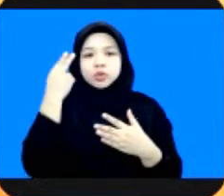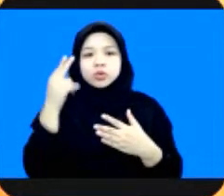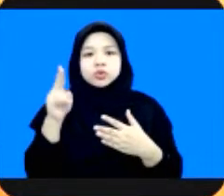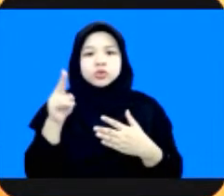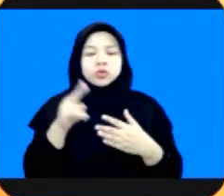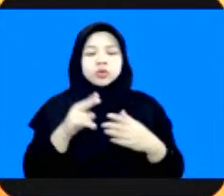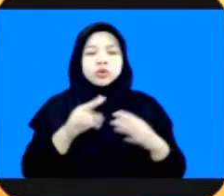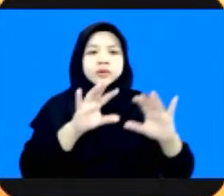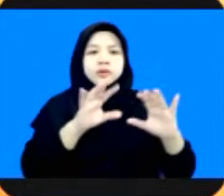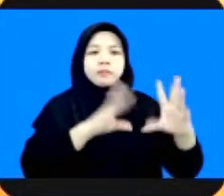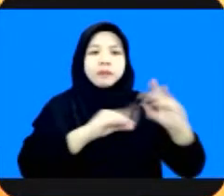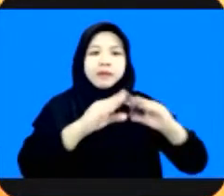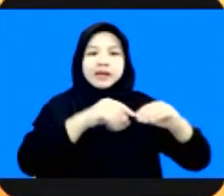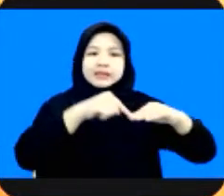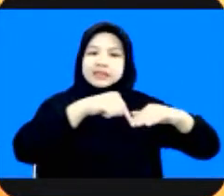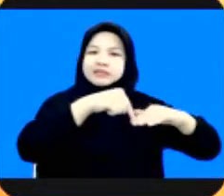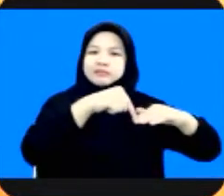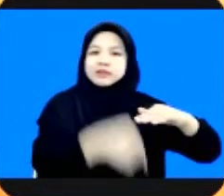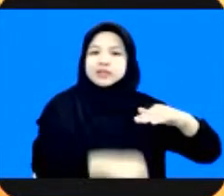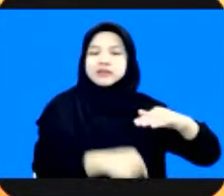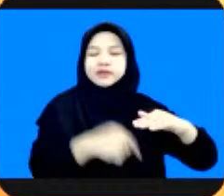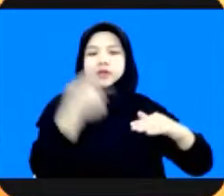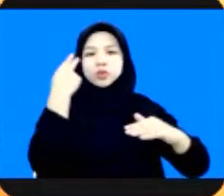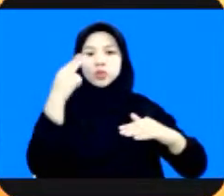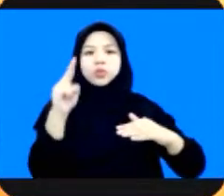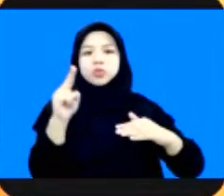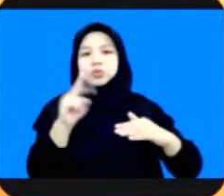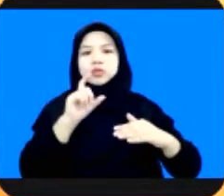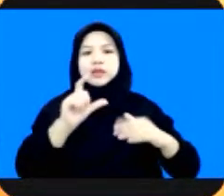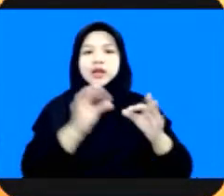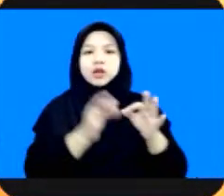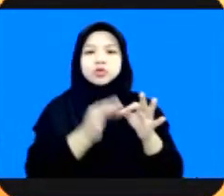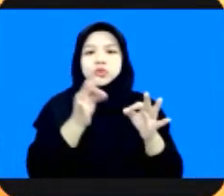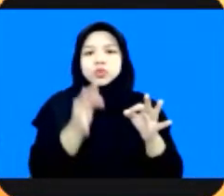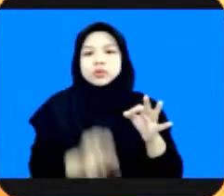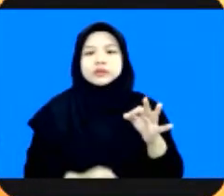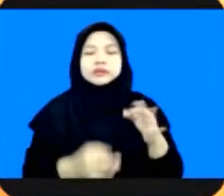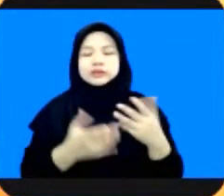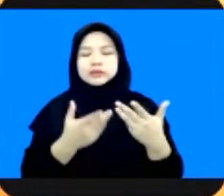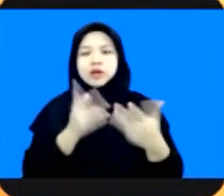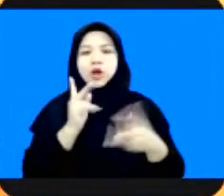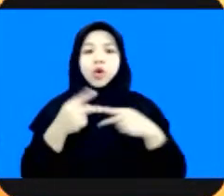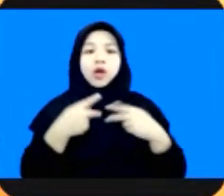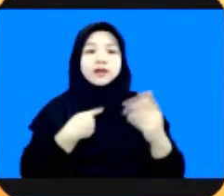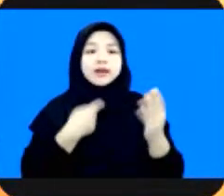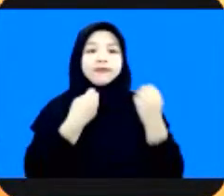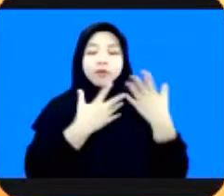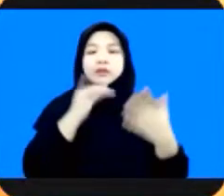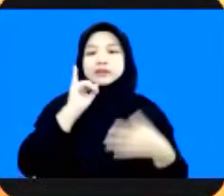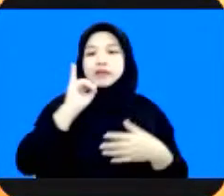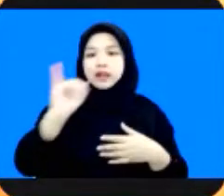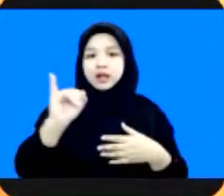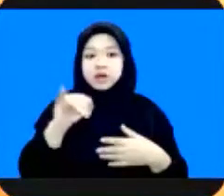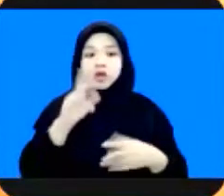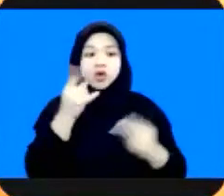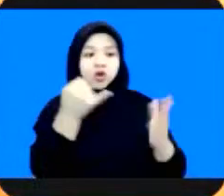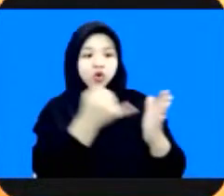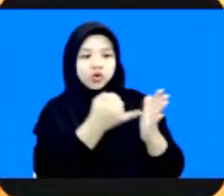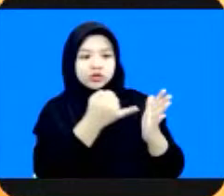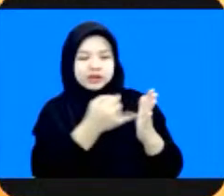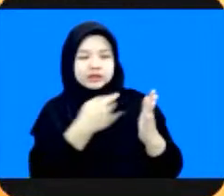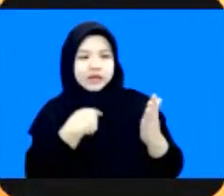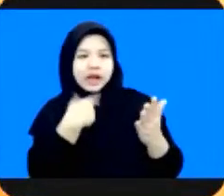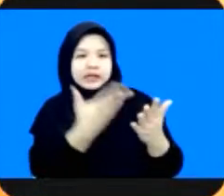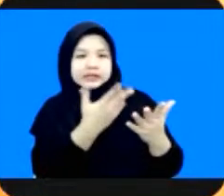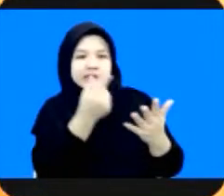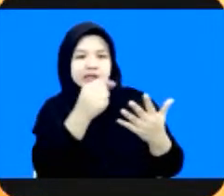And when they rate a content as false or altered media, then we reduce the distribution of the content,